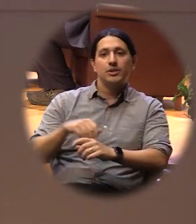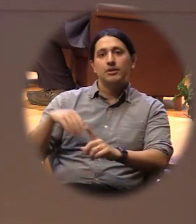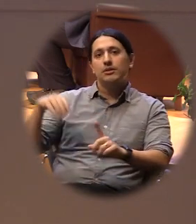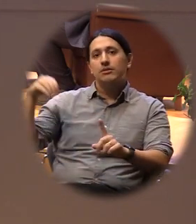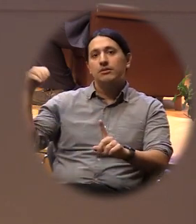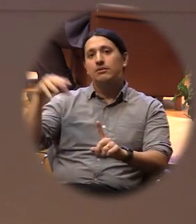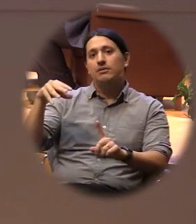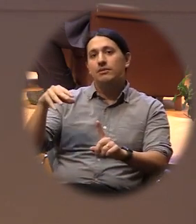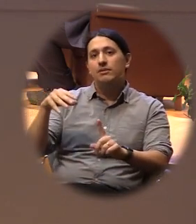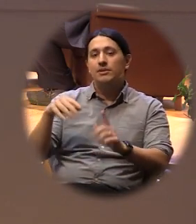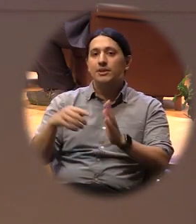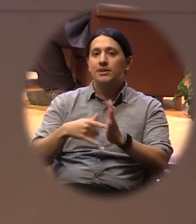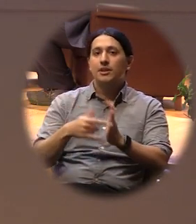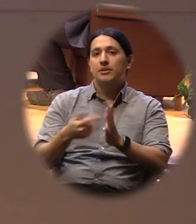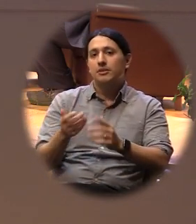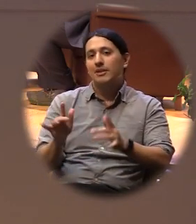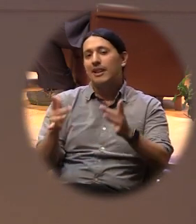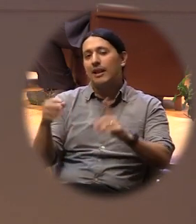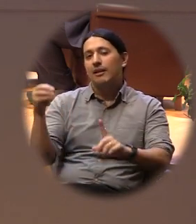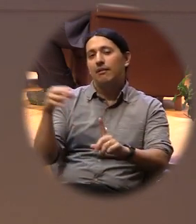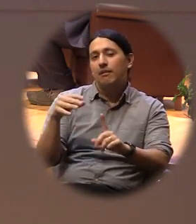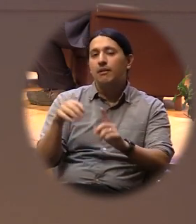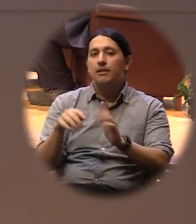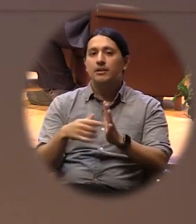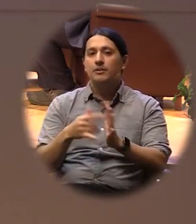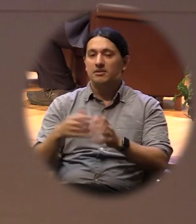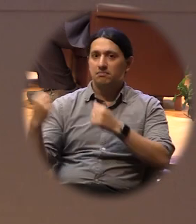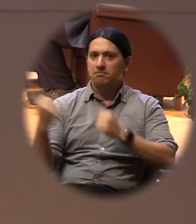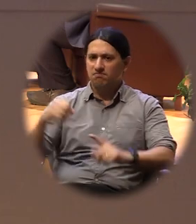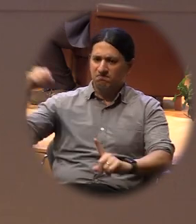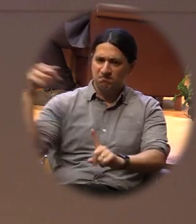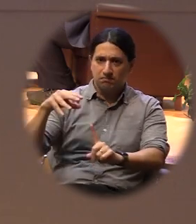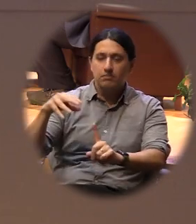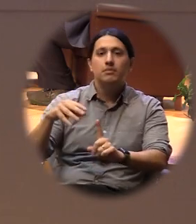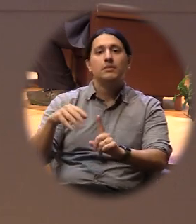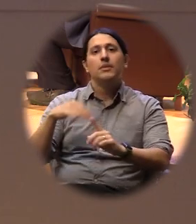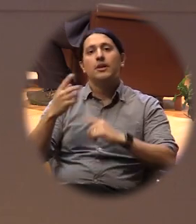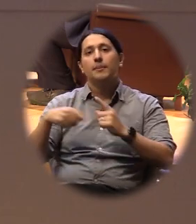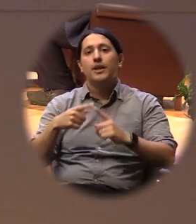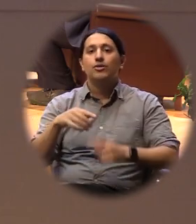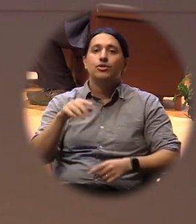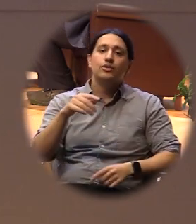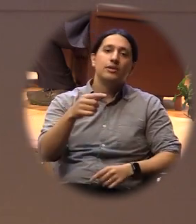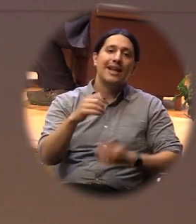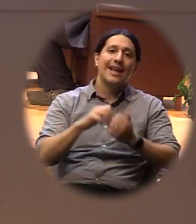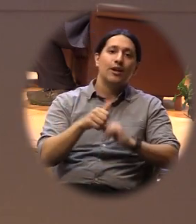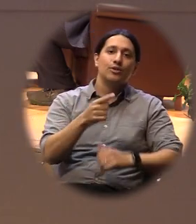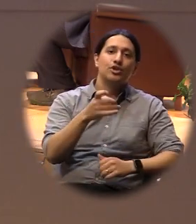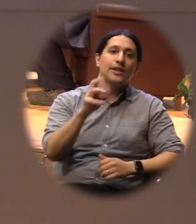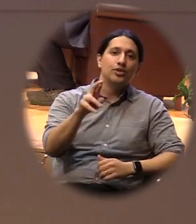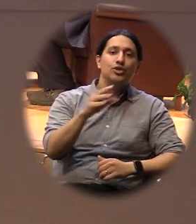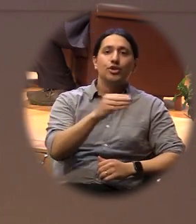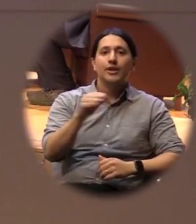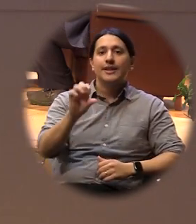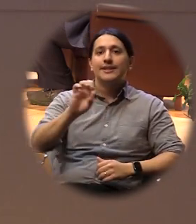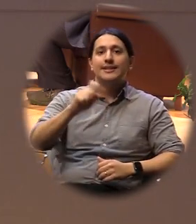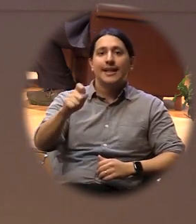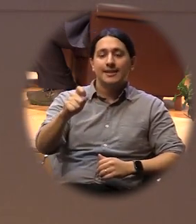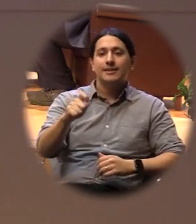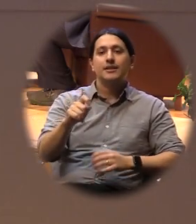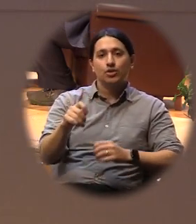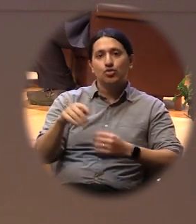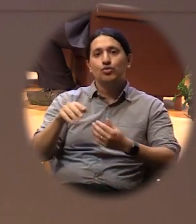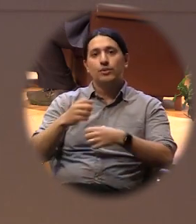gently, at how our ideas about gender and sex and sexuality create cultures, relationships,